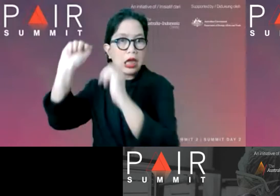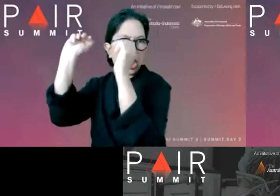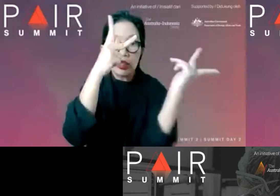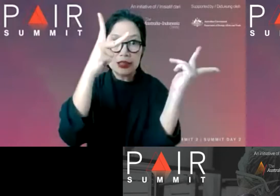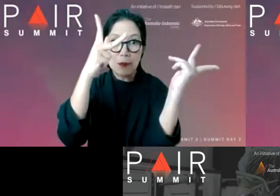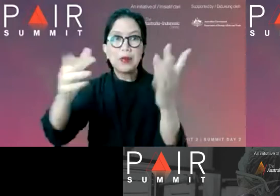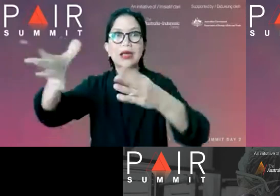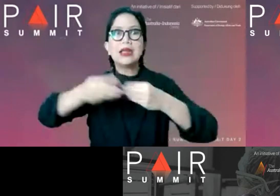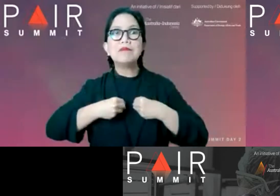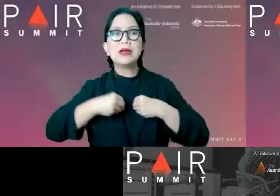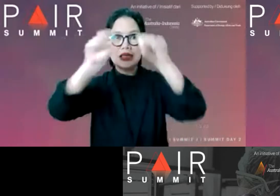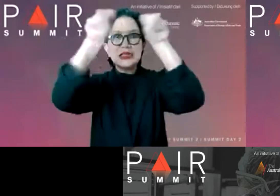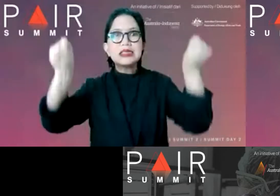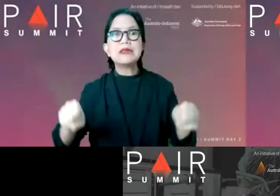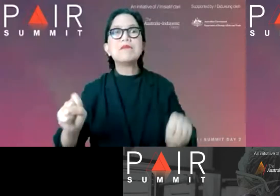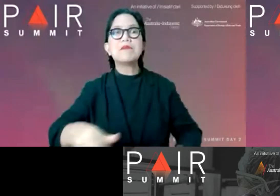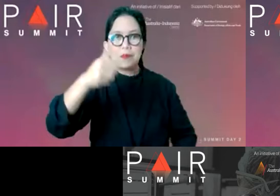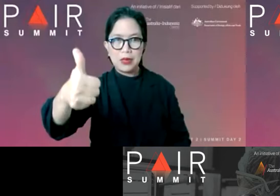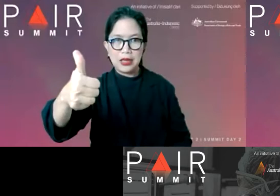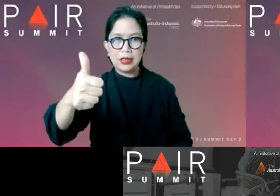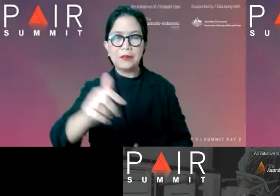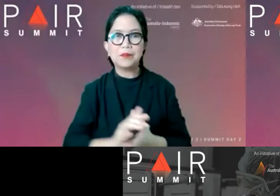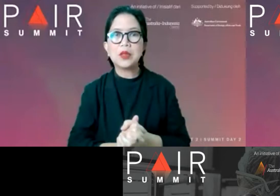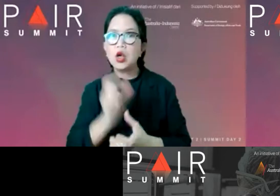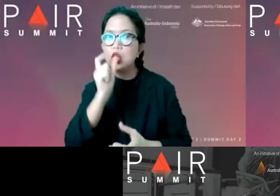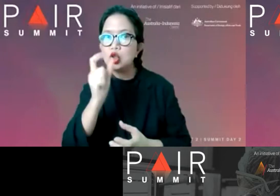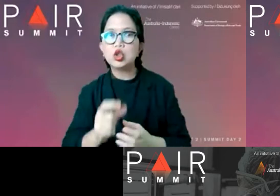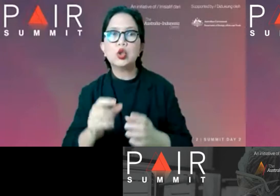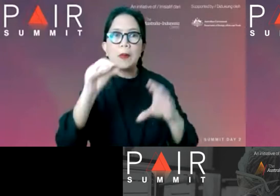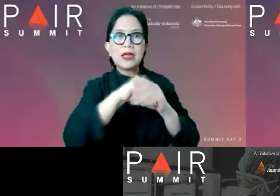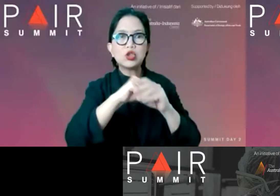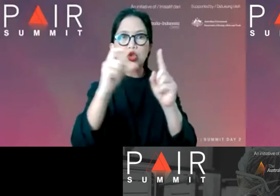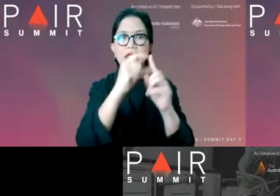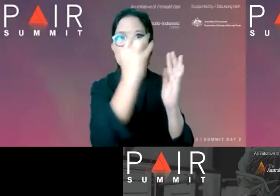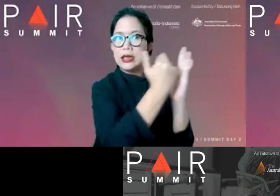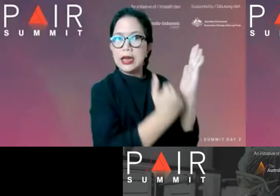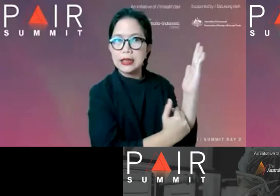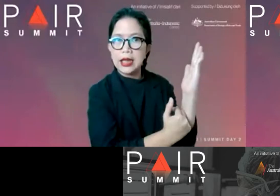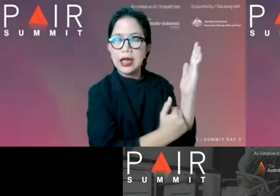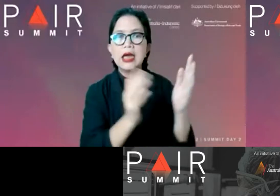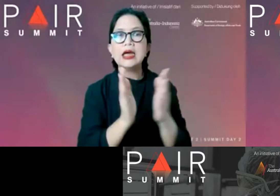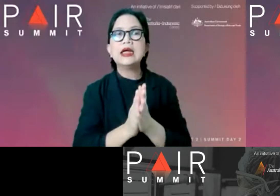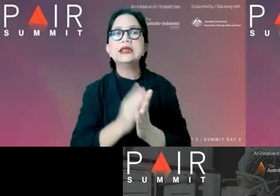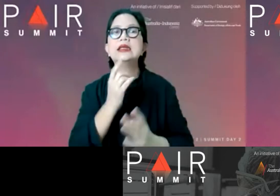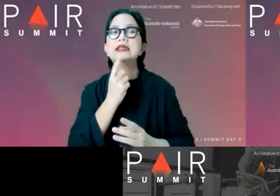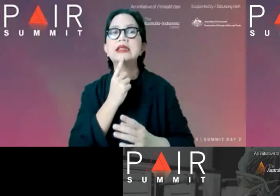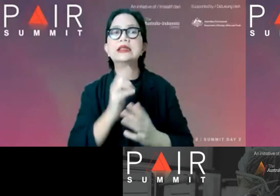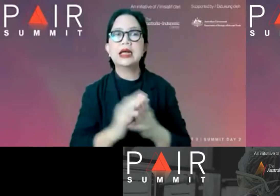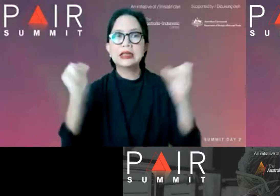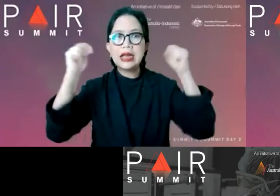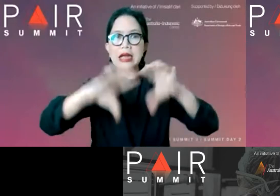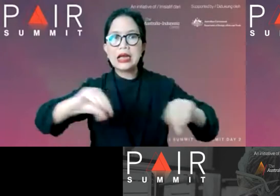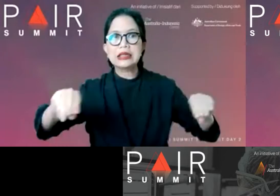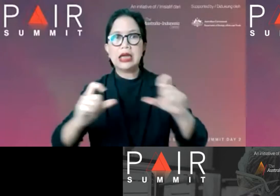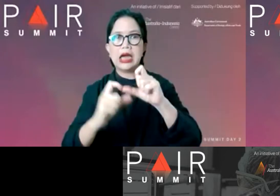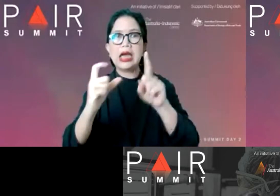data entry and also human resource that handling that kind of data entry is also considered important factor. So